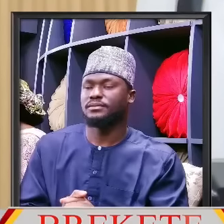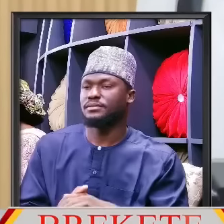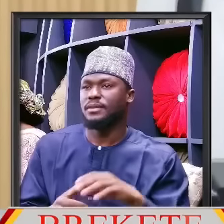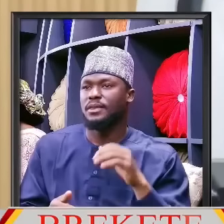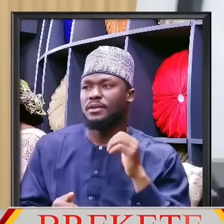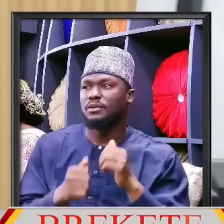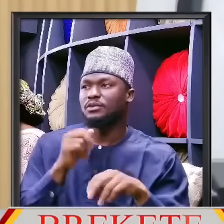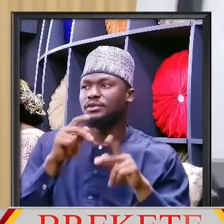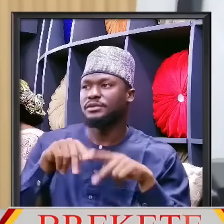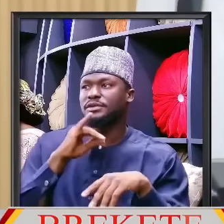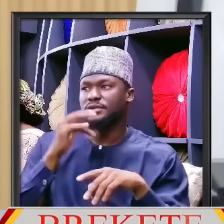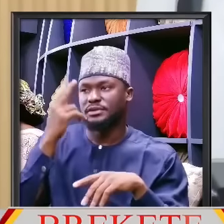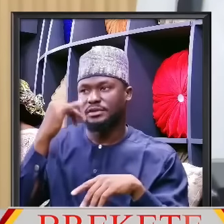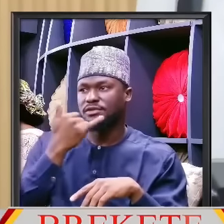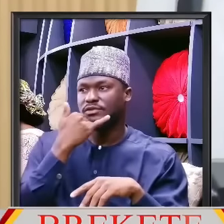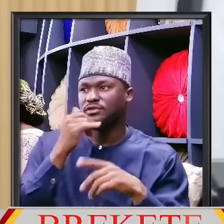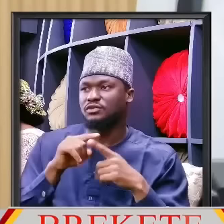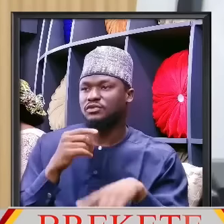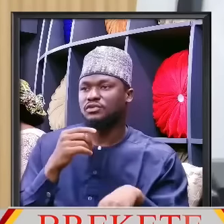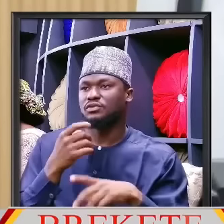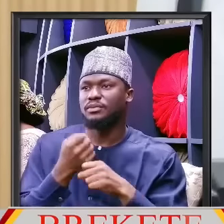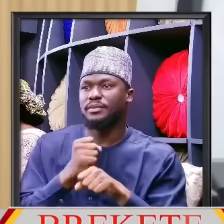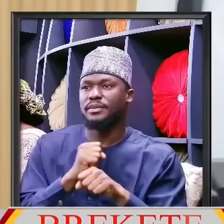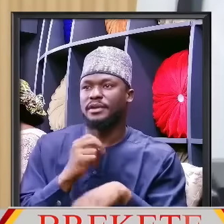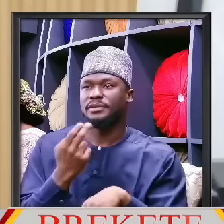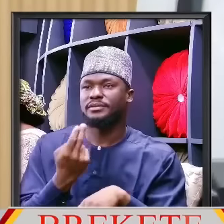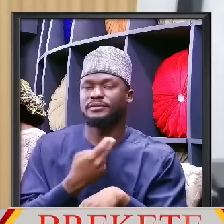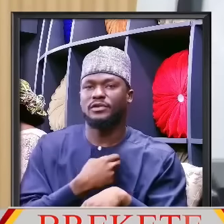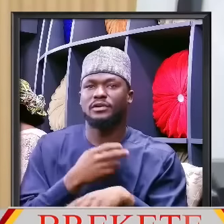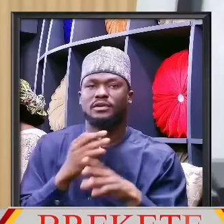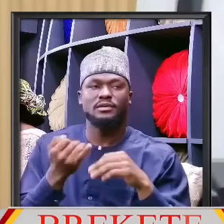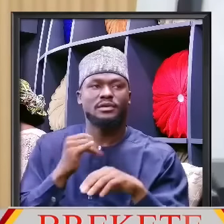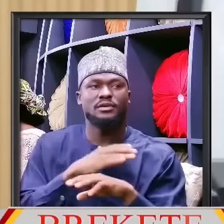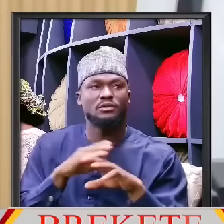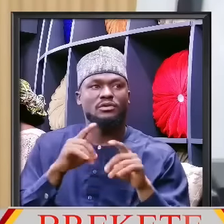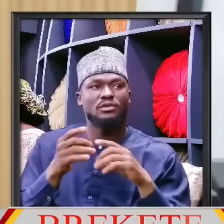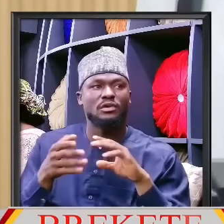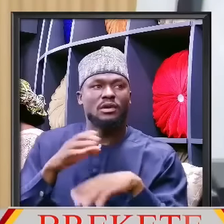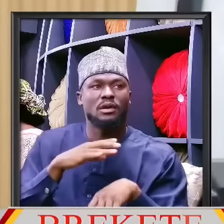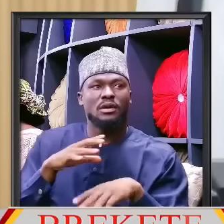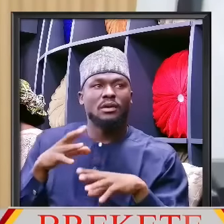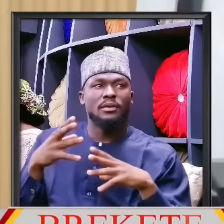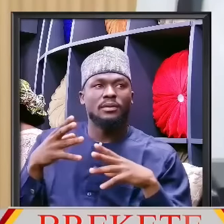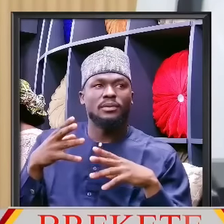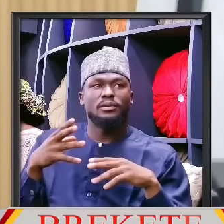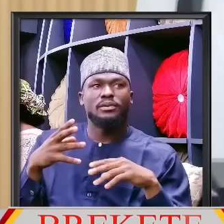Which person fault it be? How it take concern us? If there no do over admission,